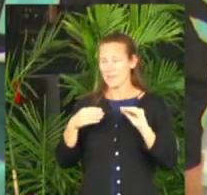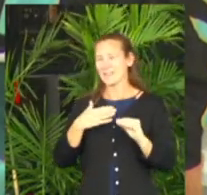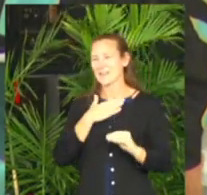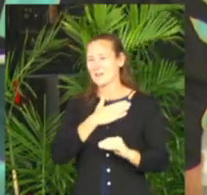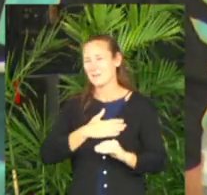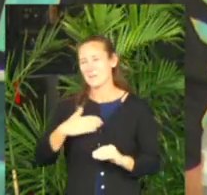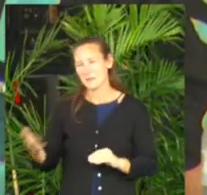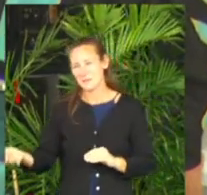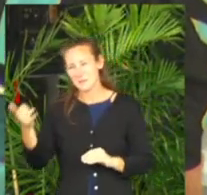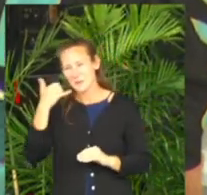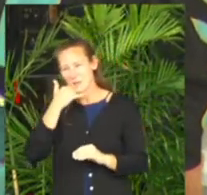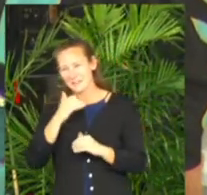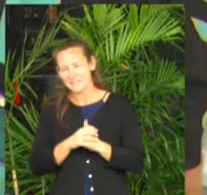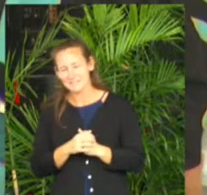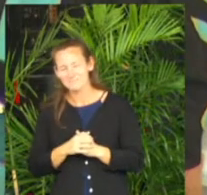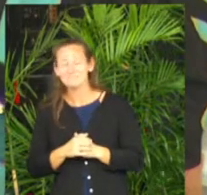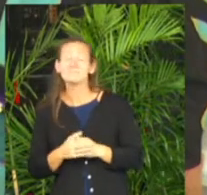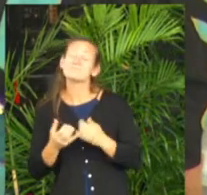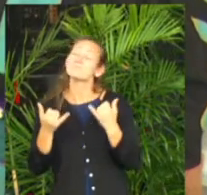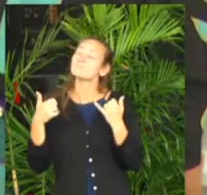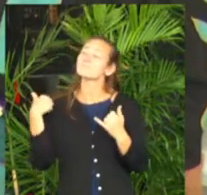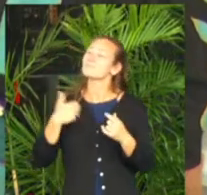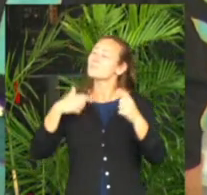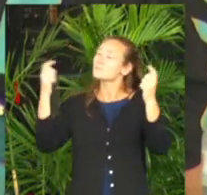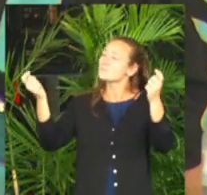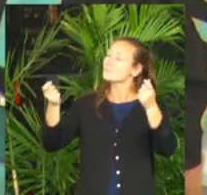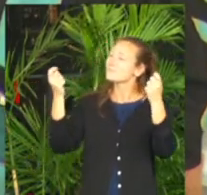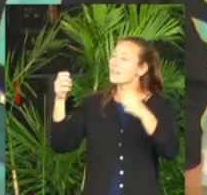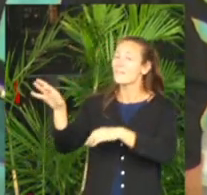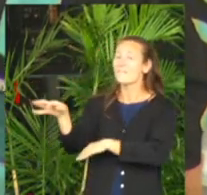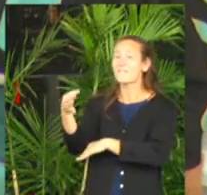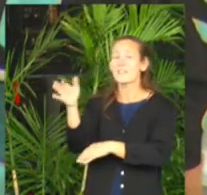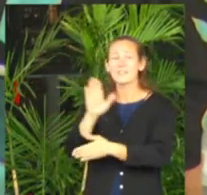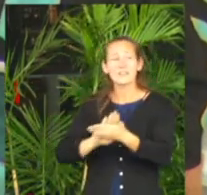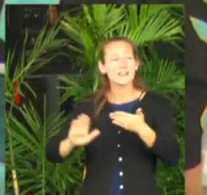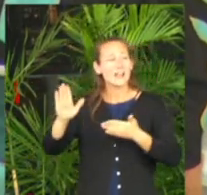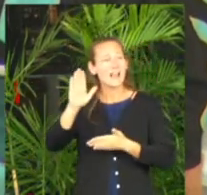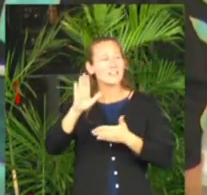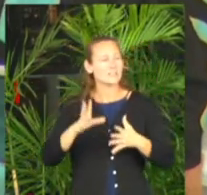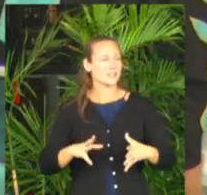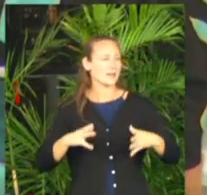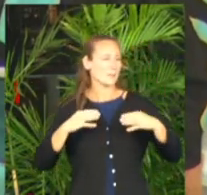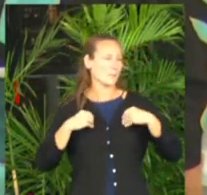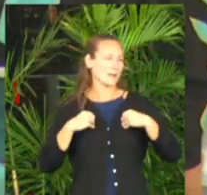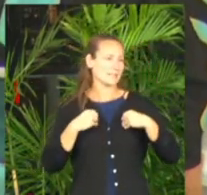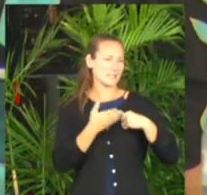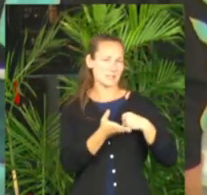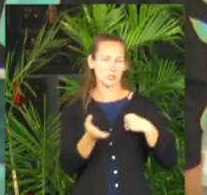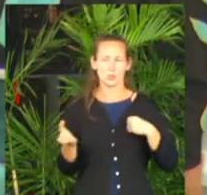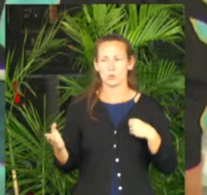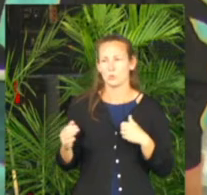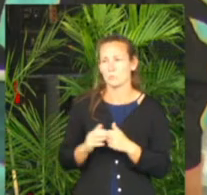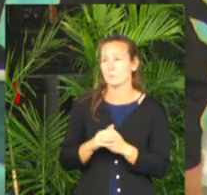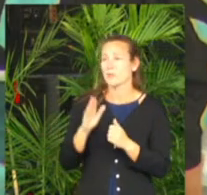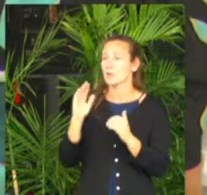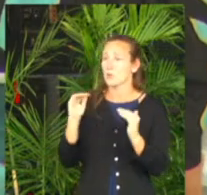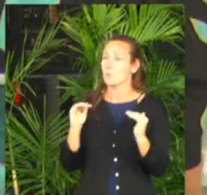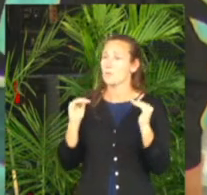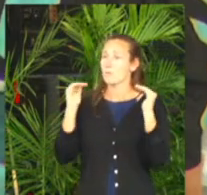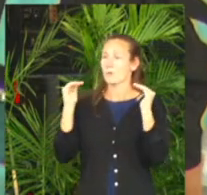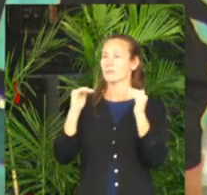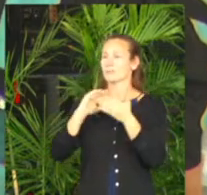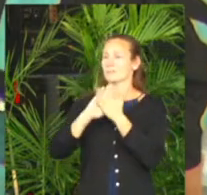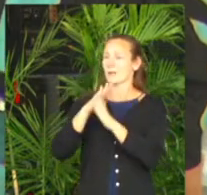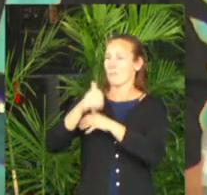call. So today we celebrate. Flagler College embraces you and your promotion to